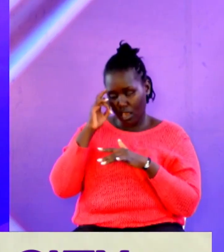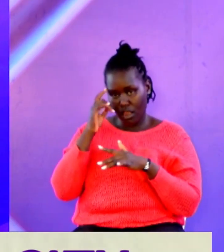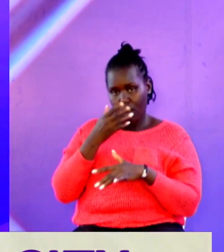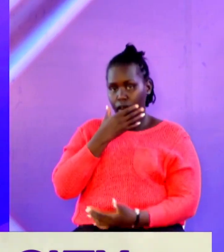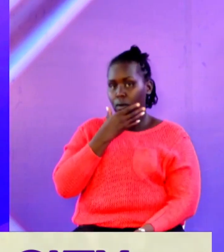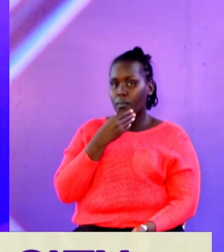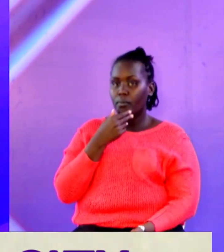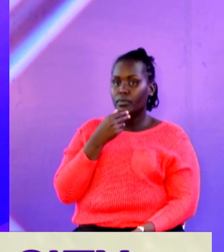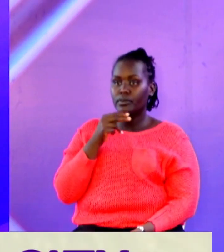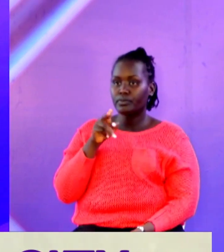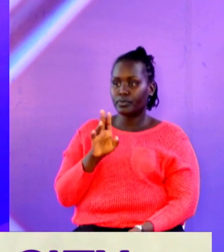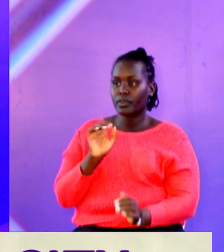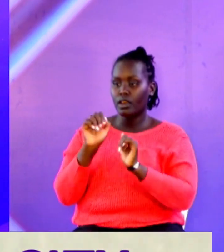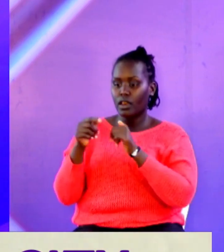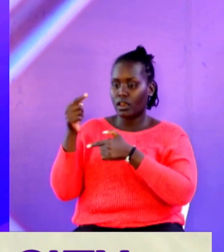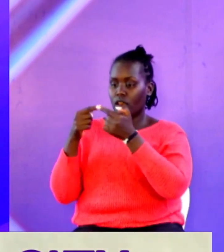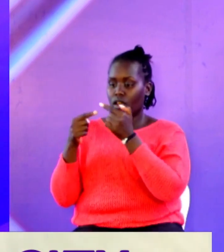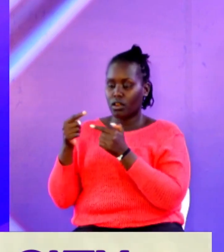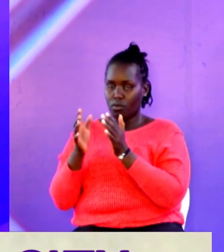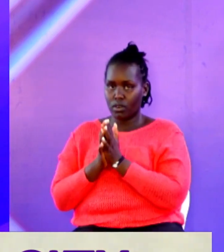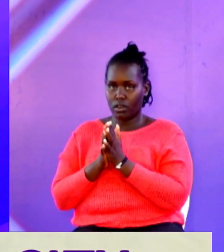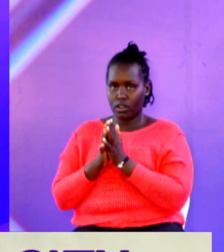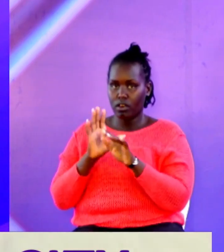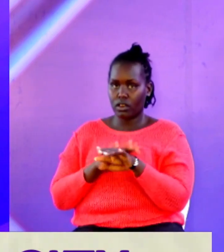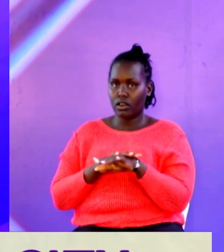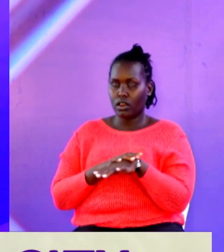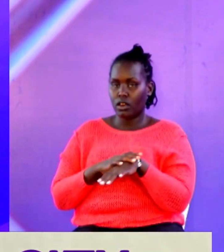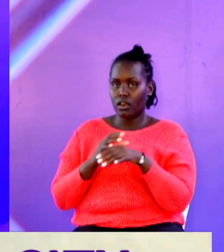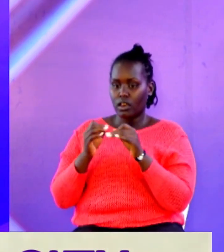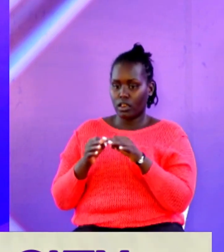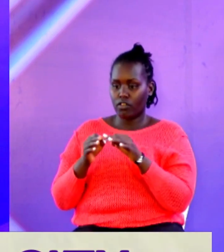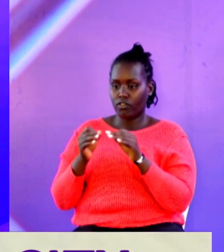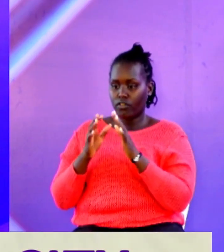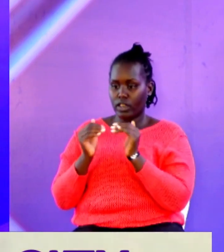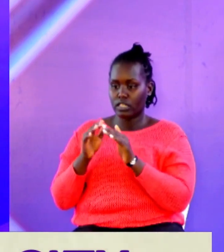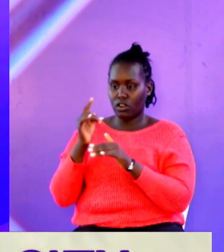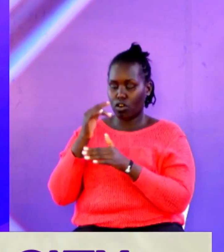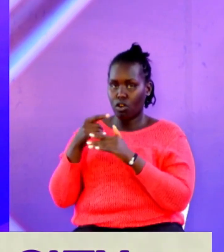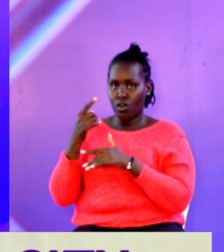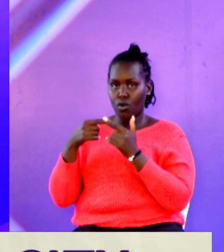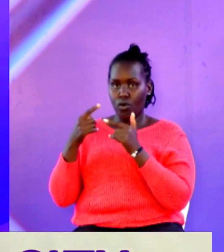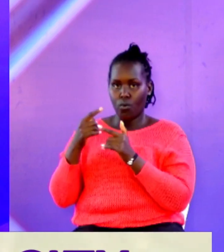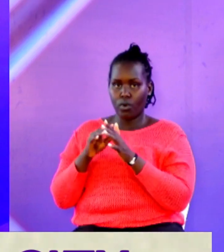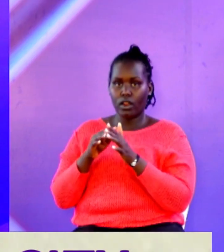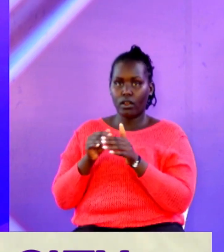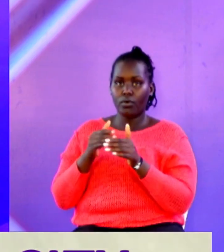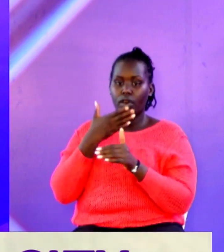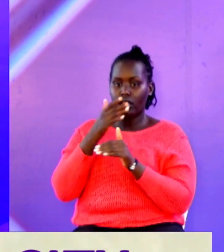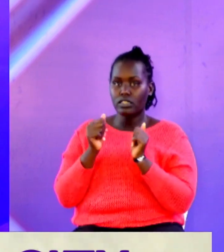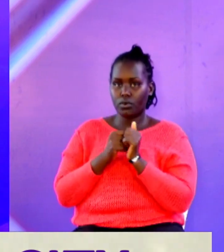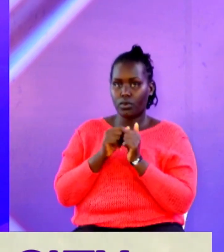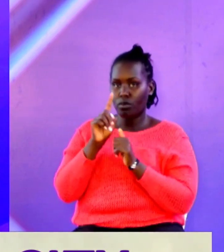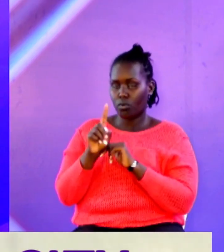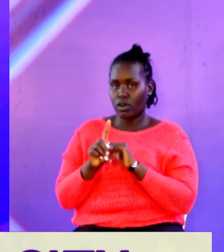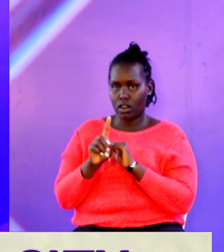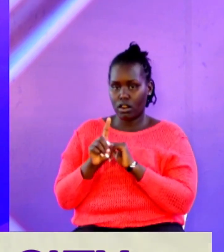United can win at least, can beat Arsenal, even if Arsenal win, but Manchester United, I know they will answer with at least one goal.